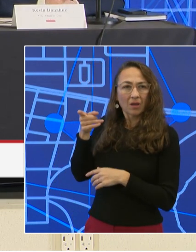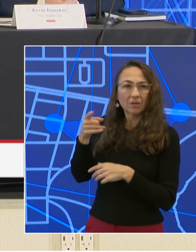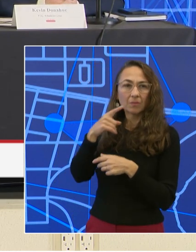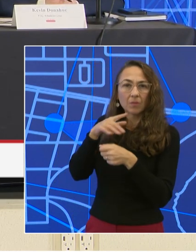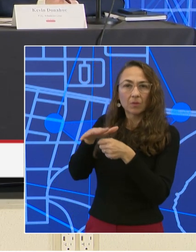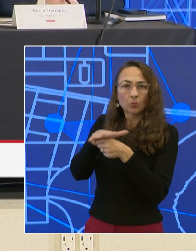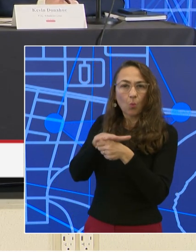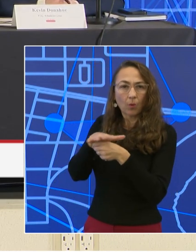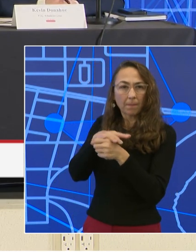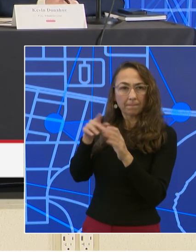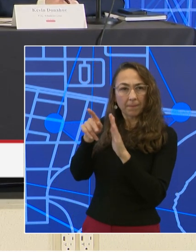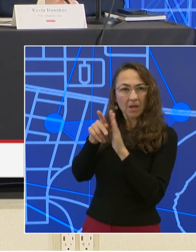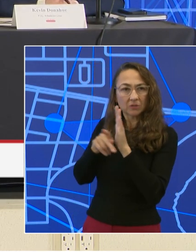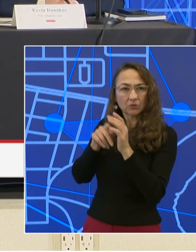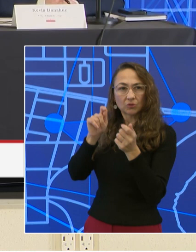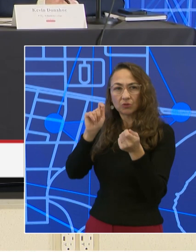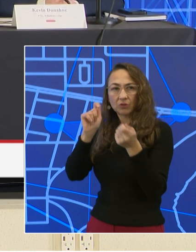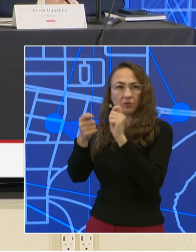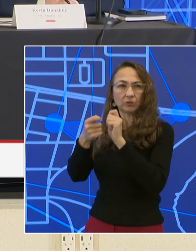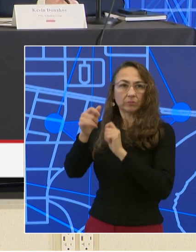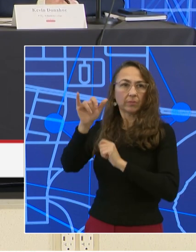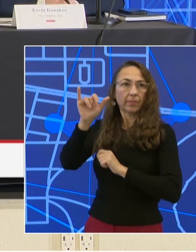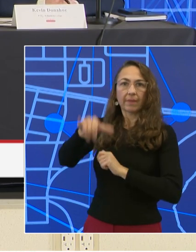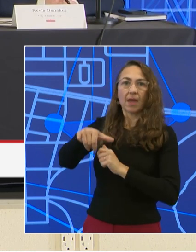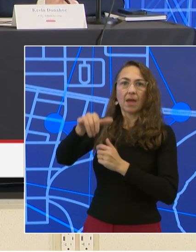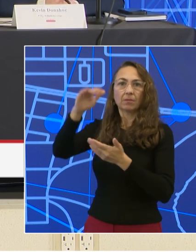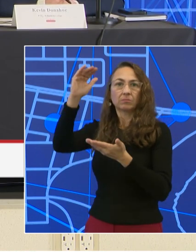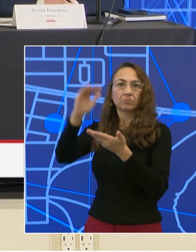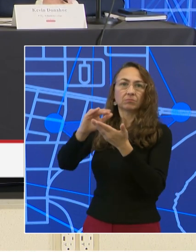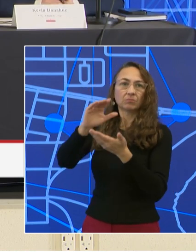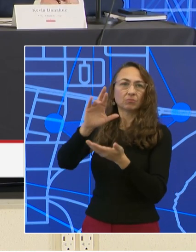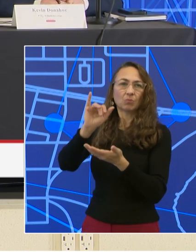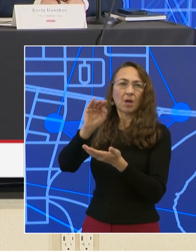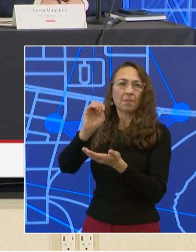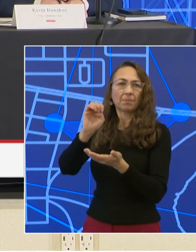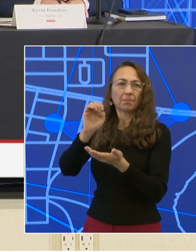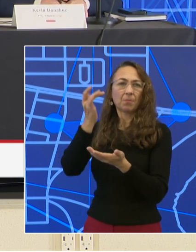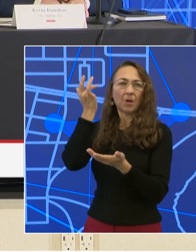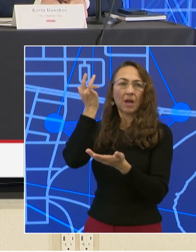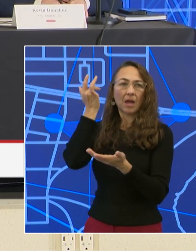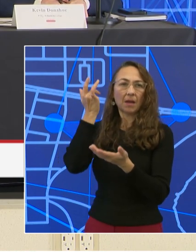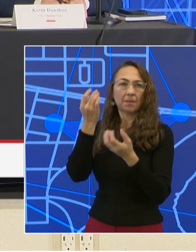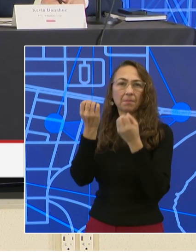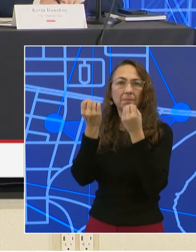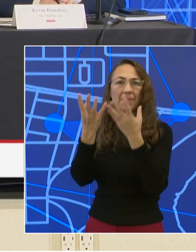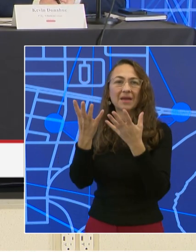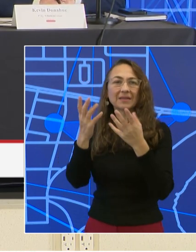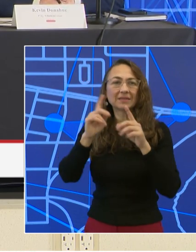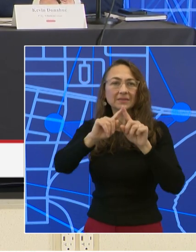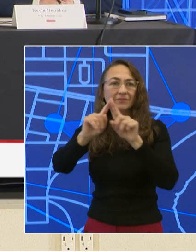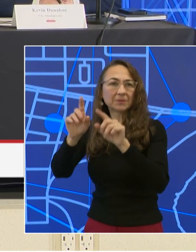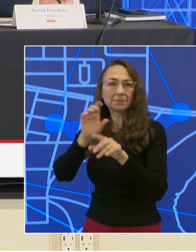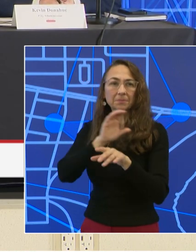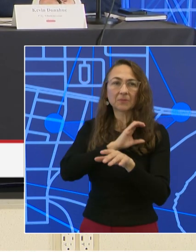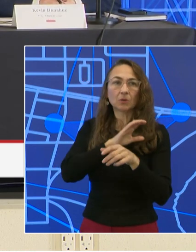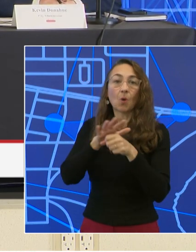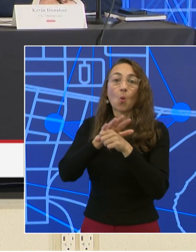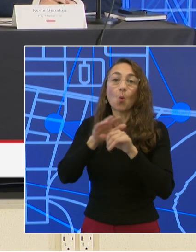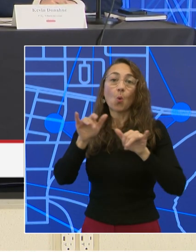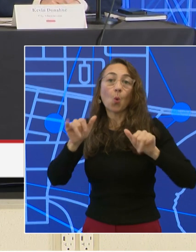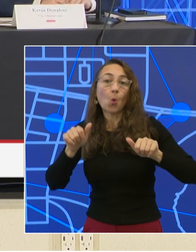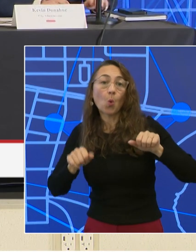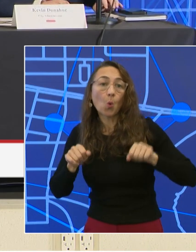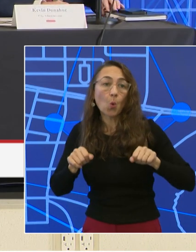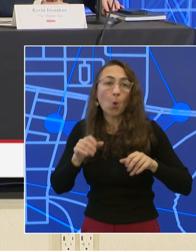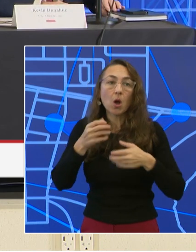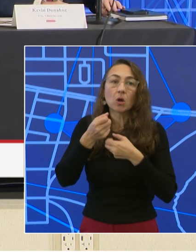crime. When you speak with researchers, they're often extremely hesitant to make those kinds of causal